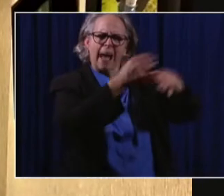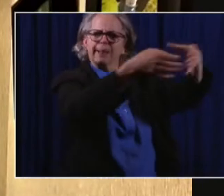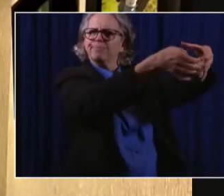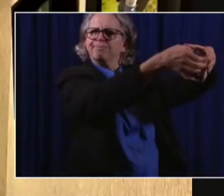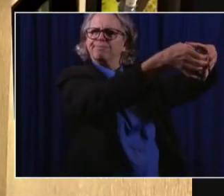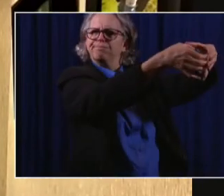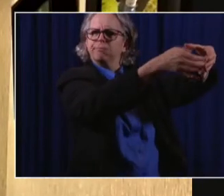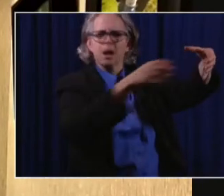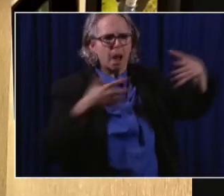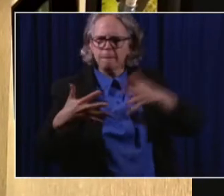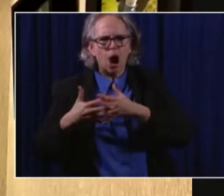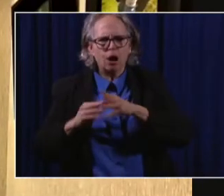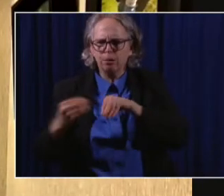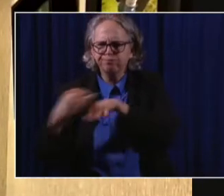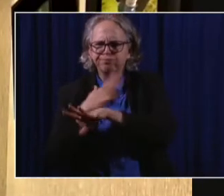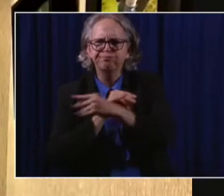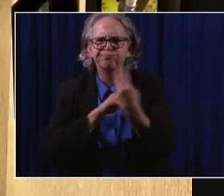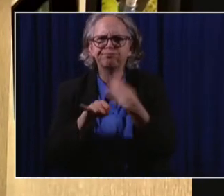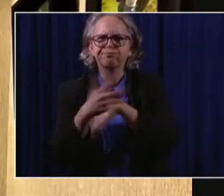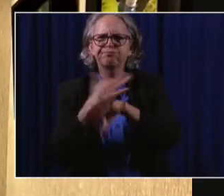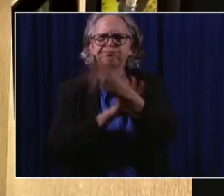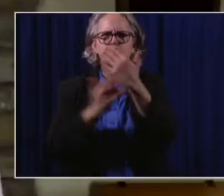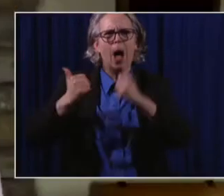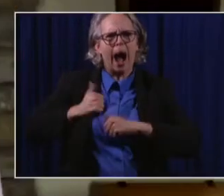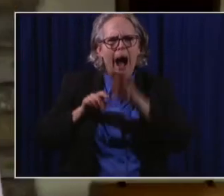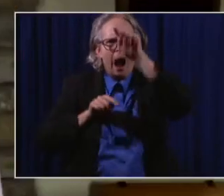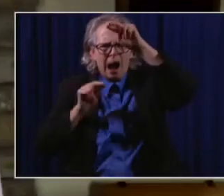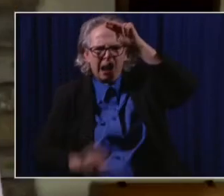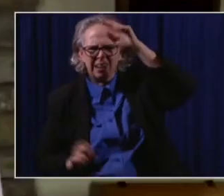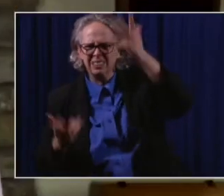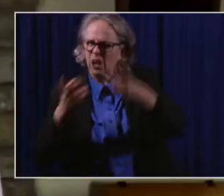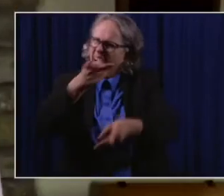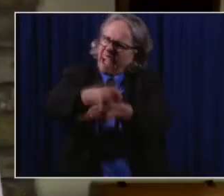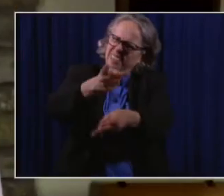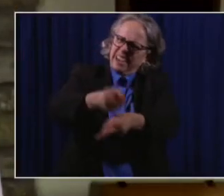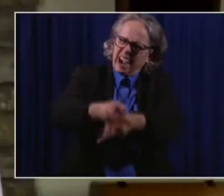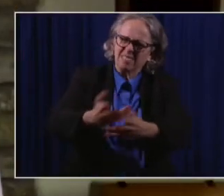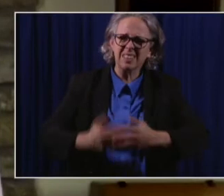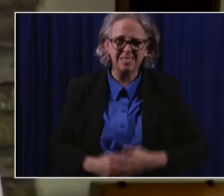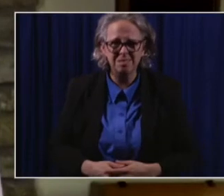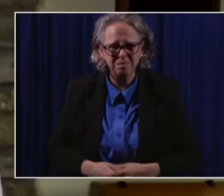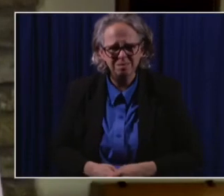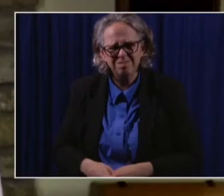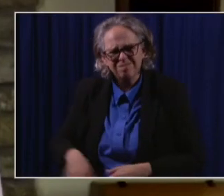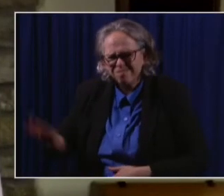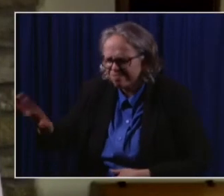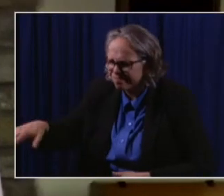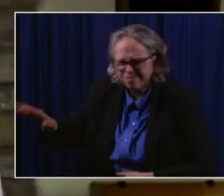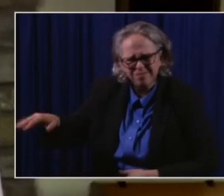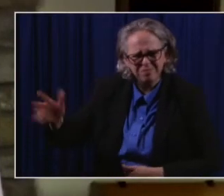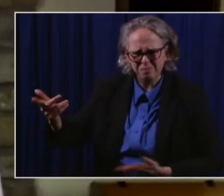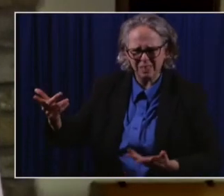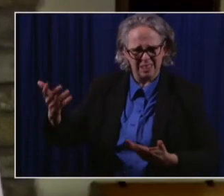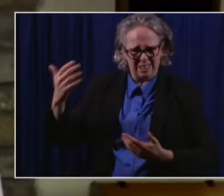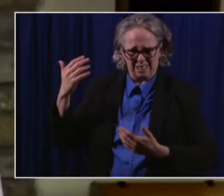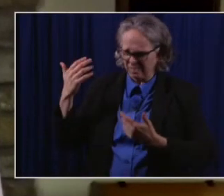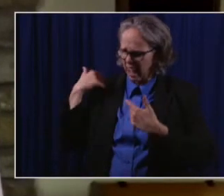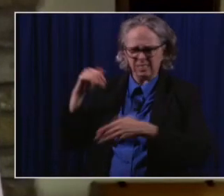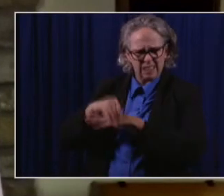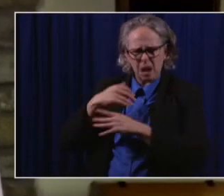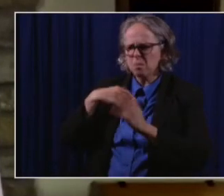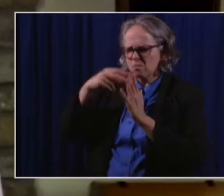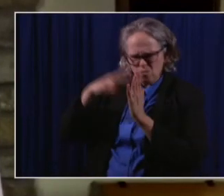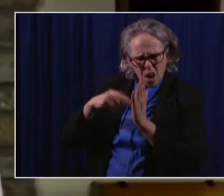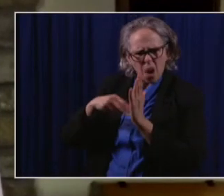other safely. That's great. I read an article last night, and And I want to read